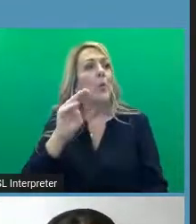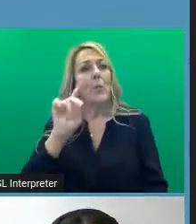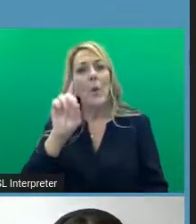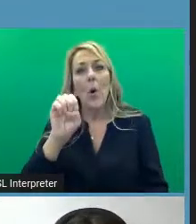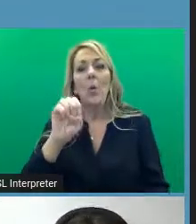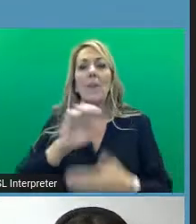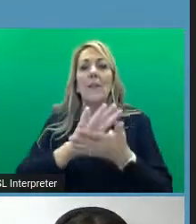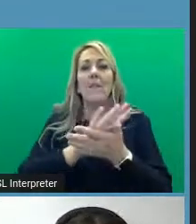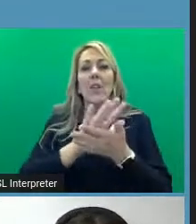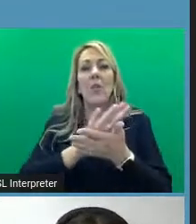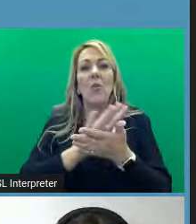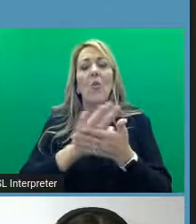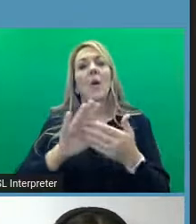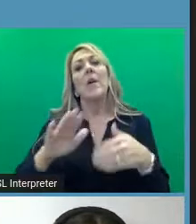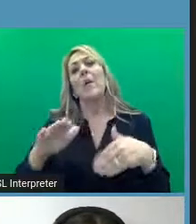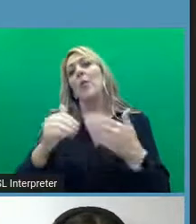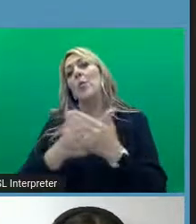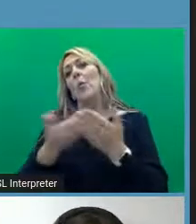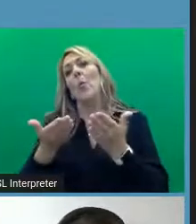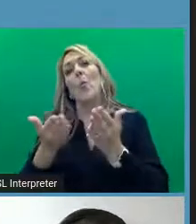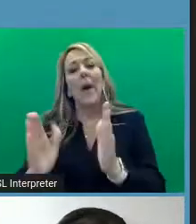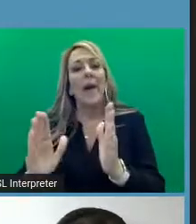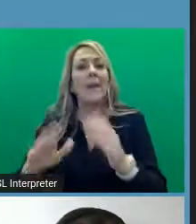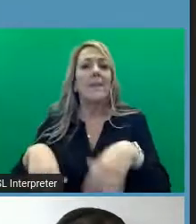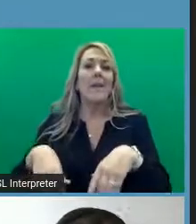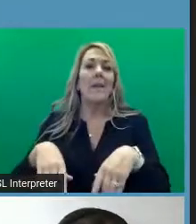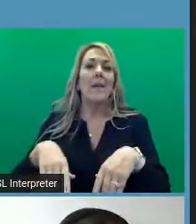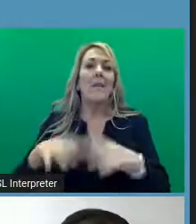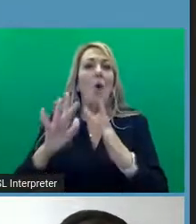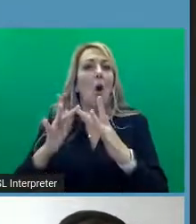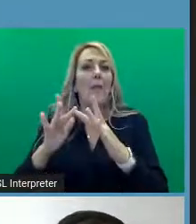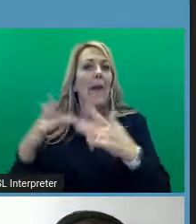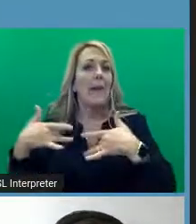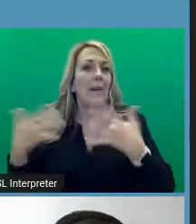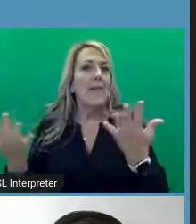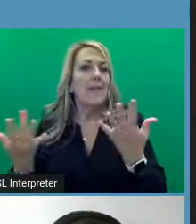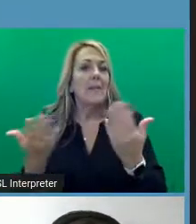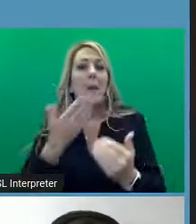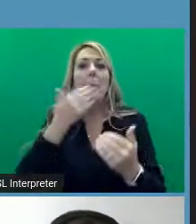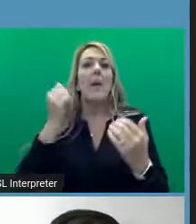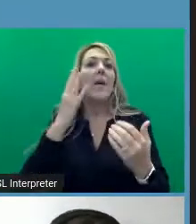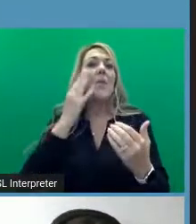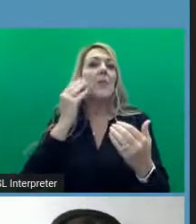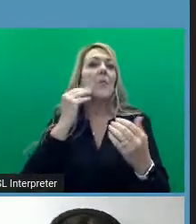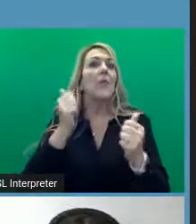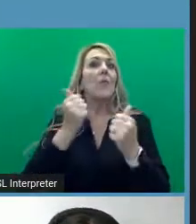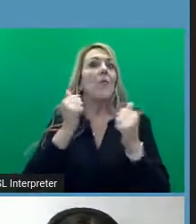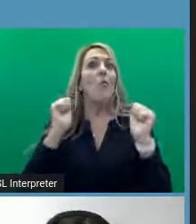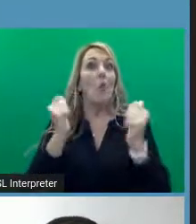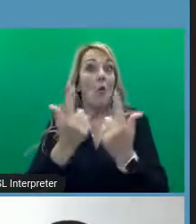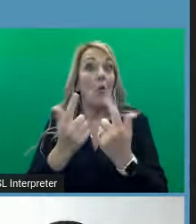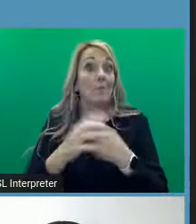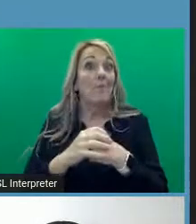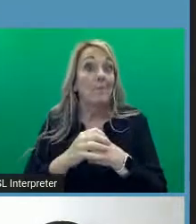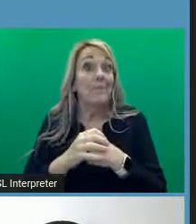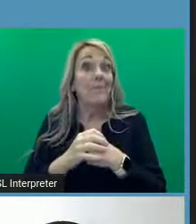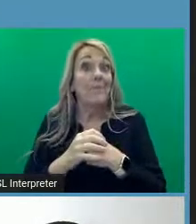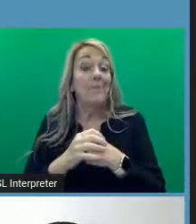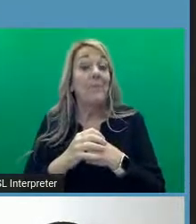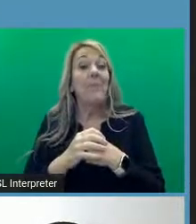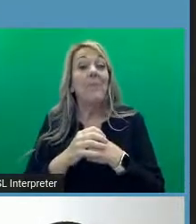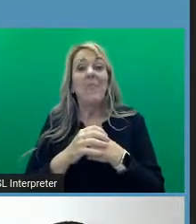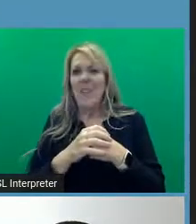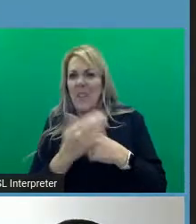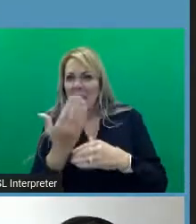new modes of doing online events that make a better experience for everyone. And so to give us at